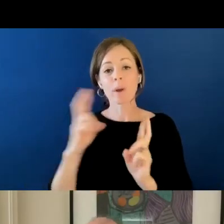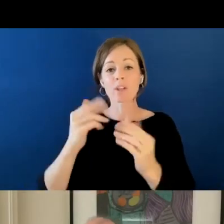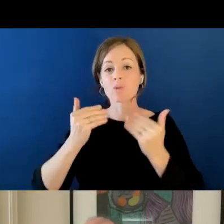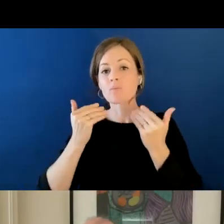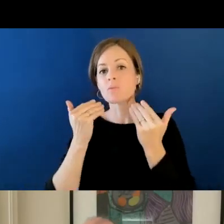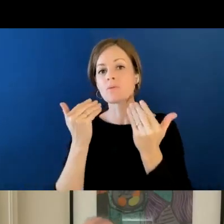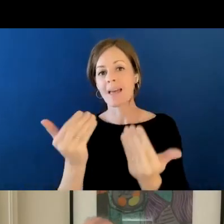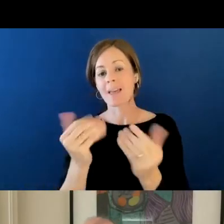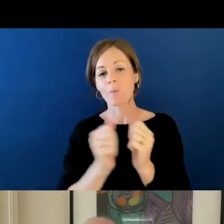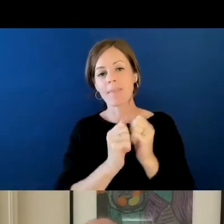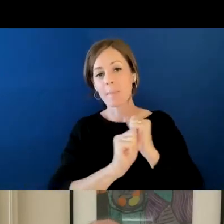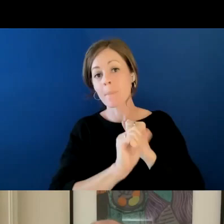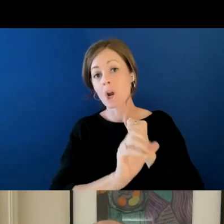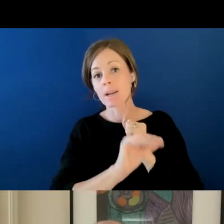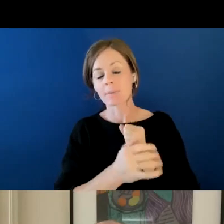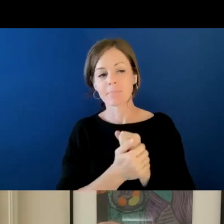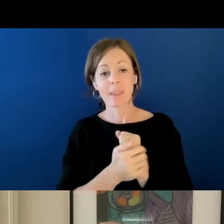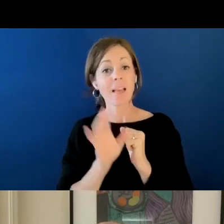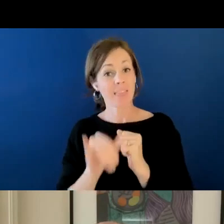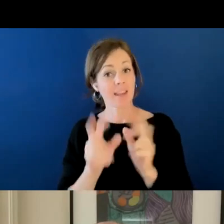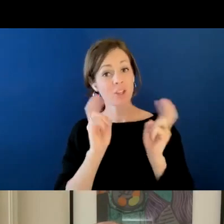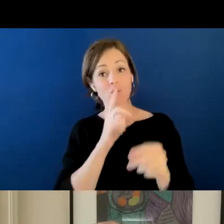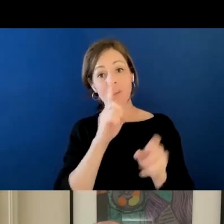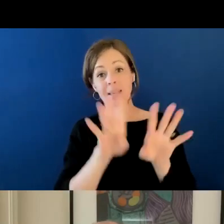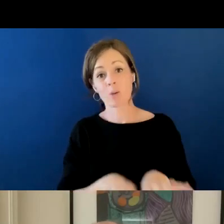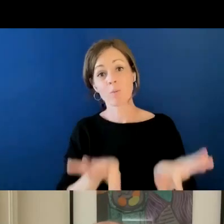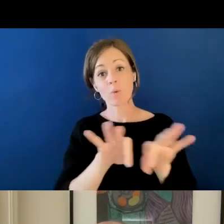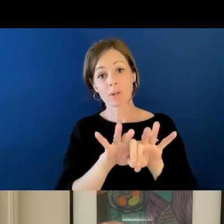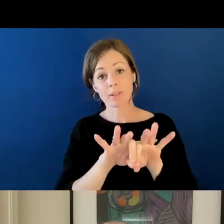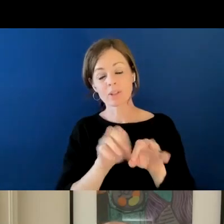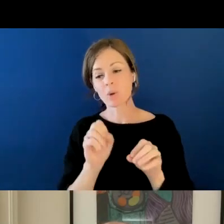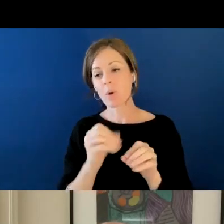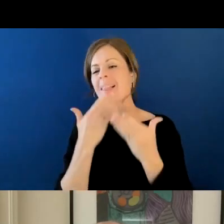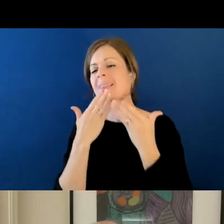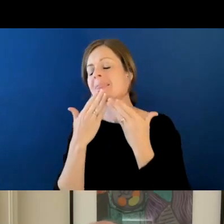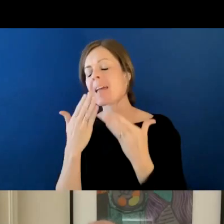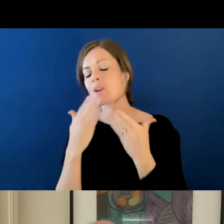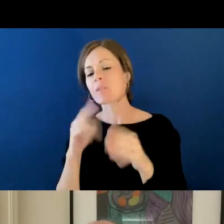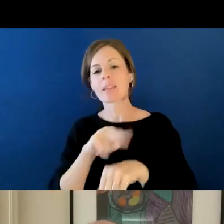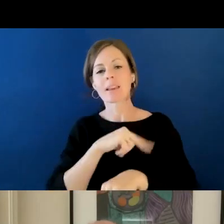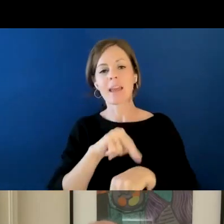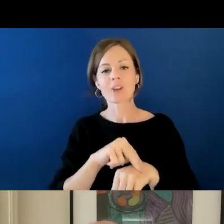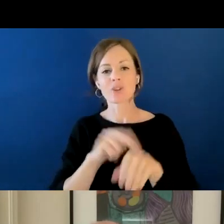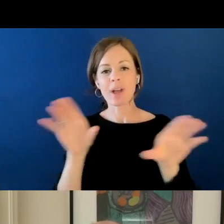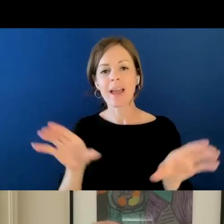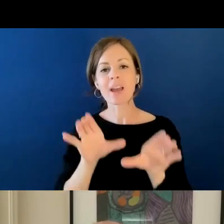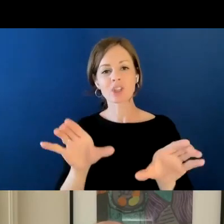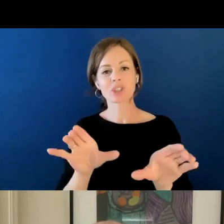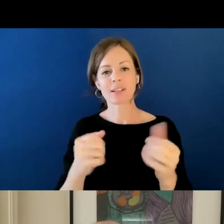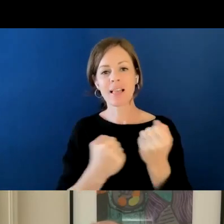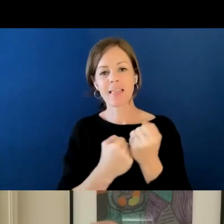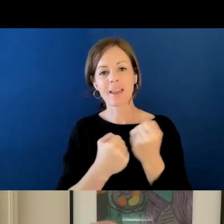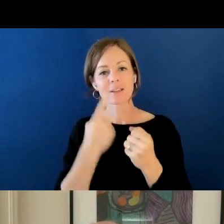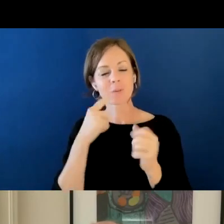marketing issue is very important. So thank you, and thank you to the National Action Alliance for Suicide